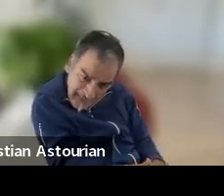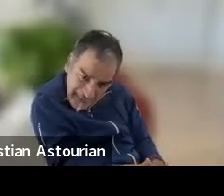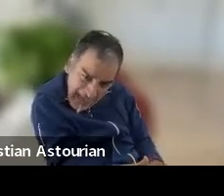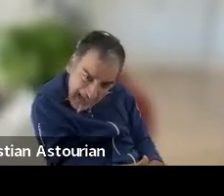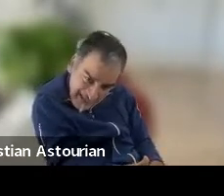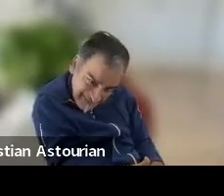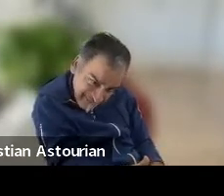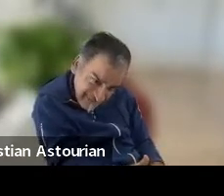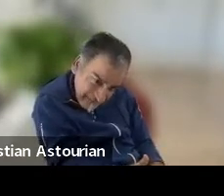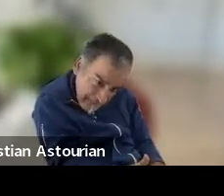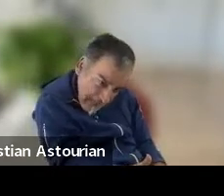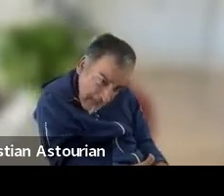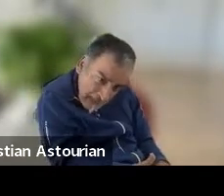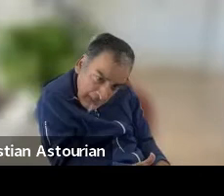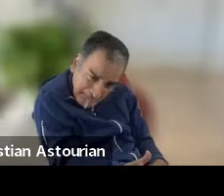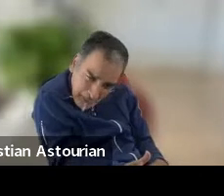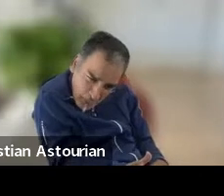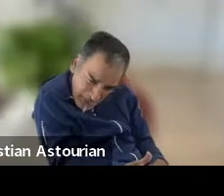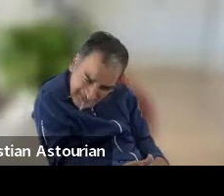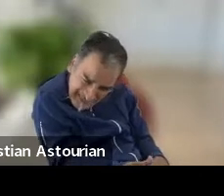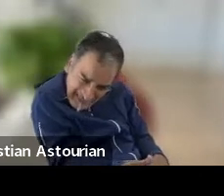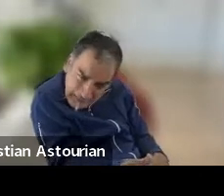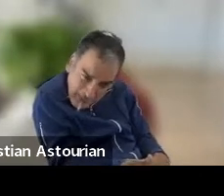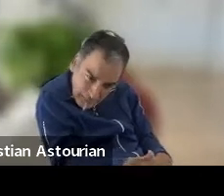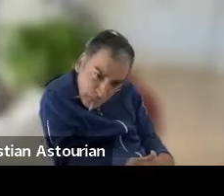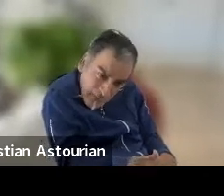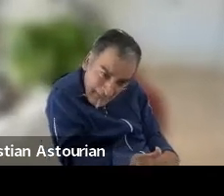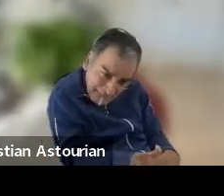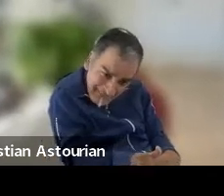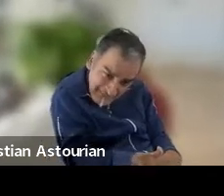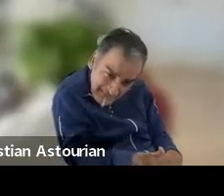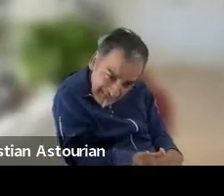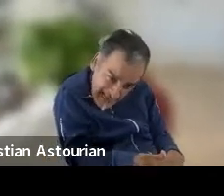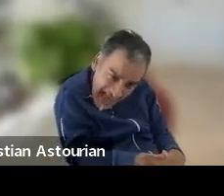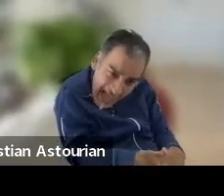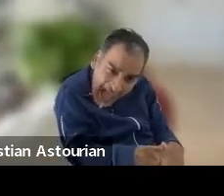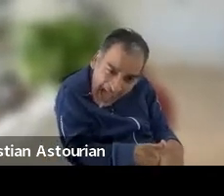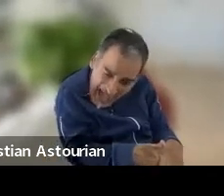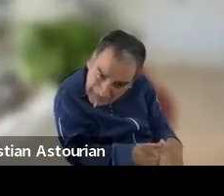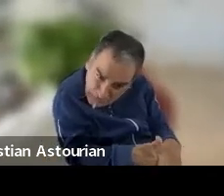normal life, because they are the ones who have been in